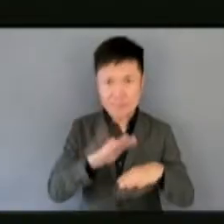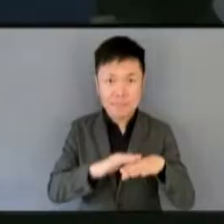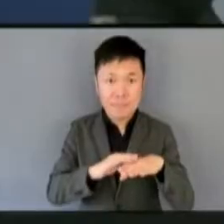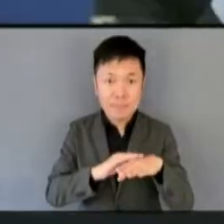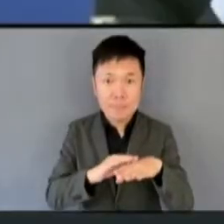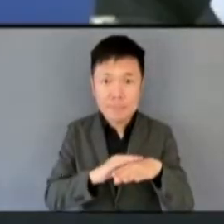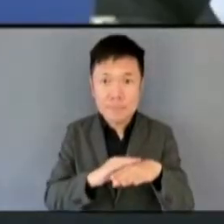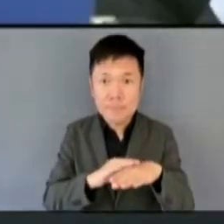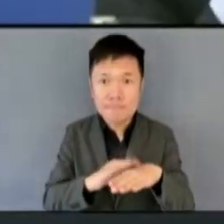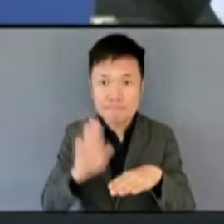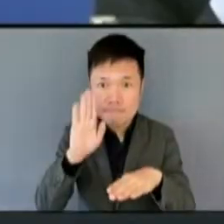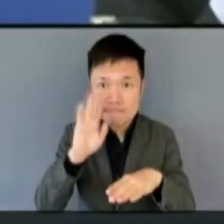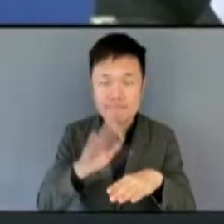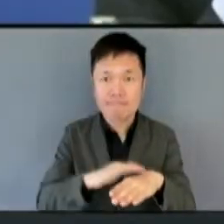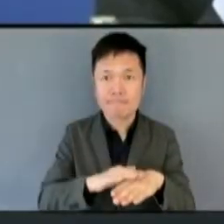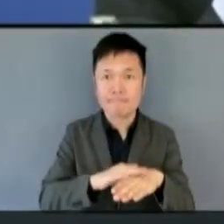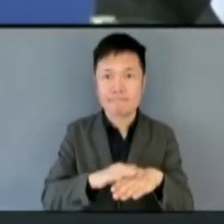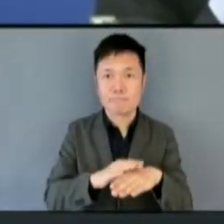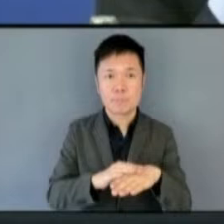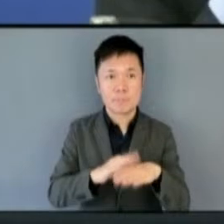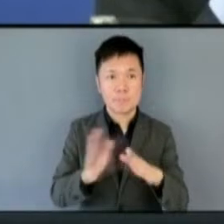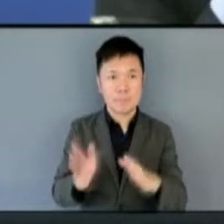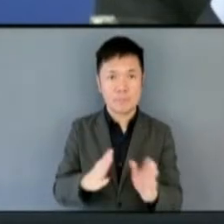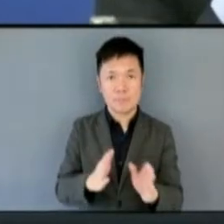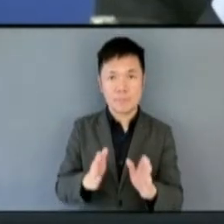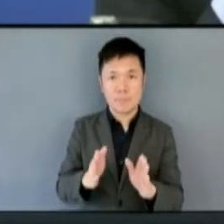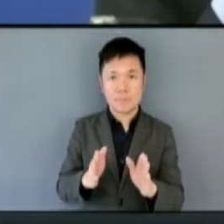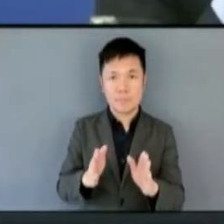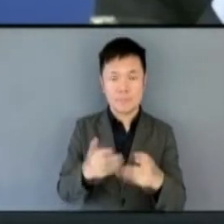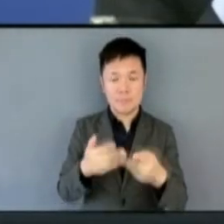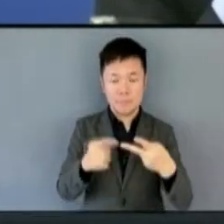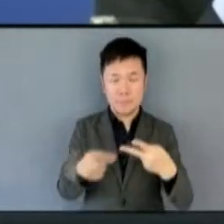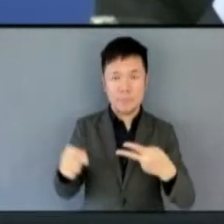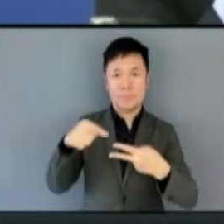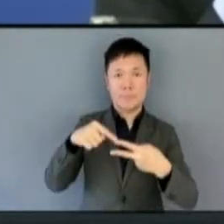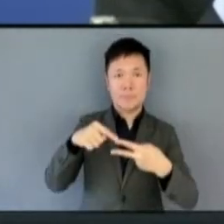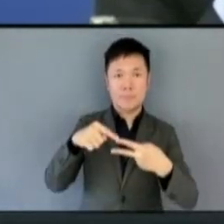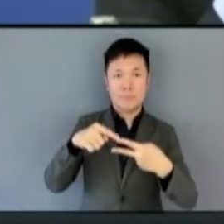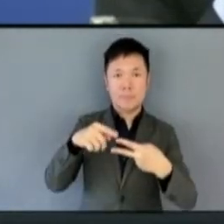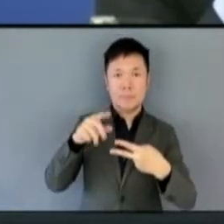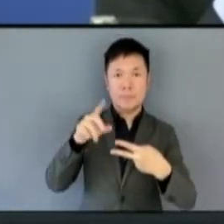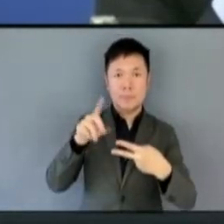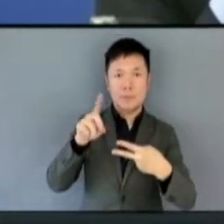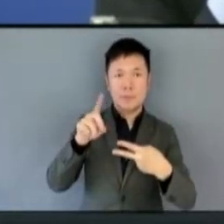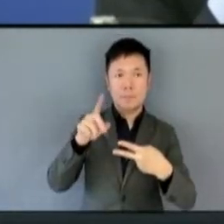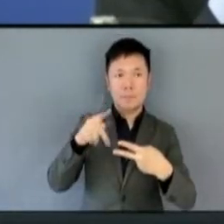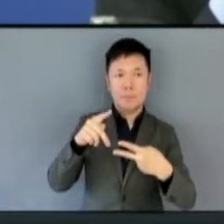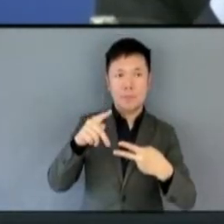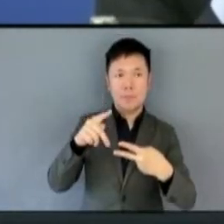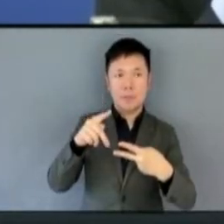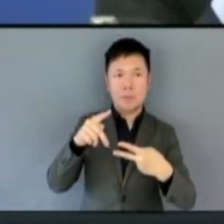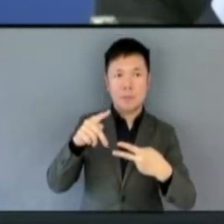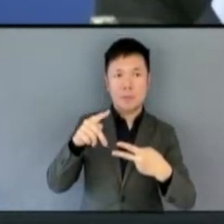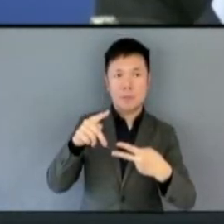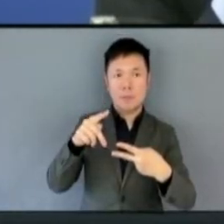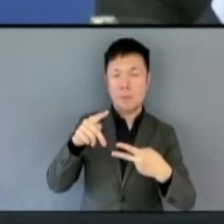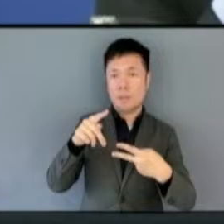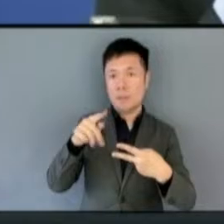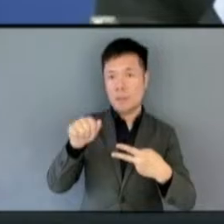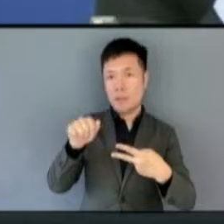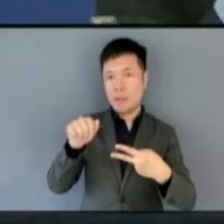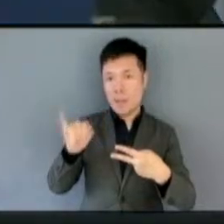The next speaker on my list is the distinguished delegate from DPAIP, whom I now invite to take the